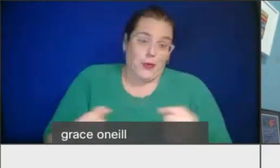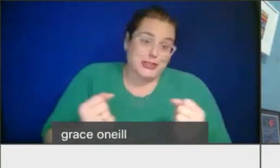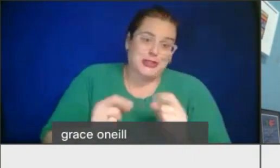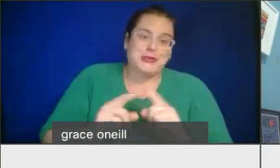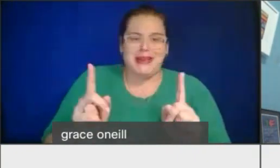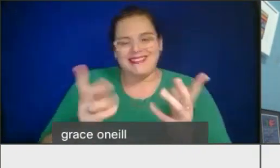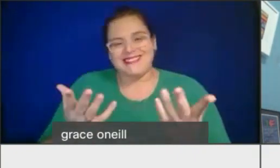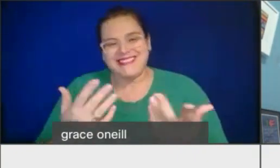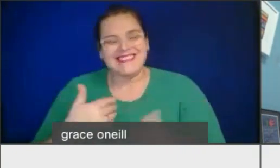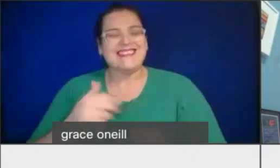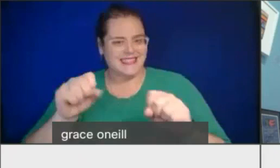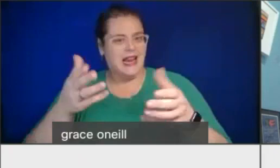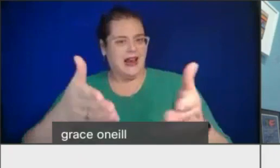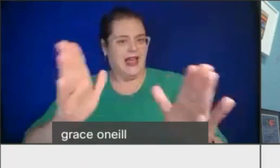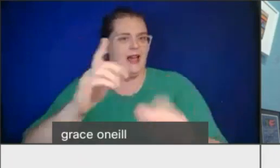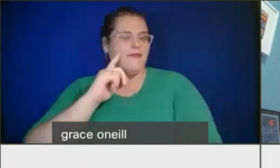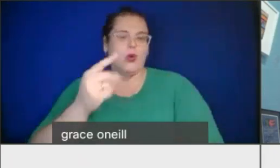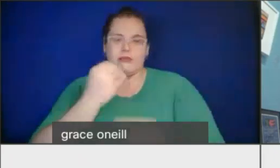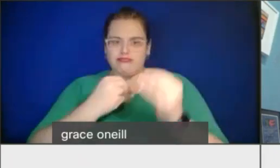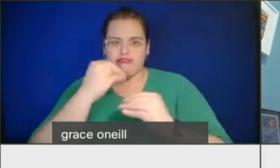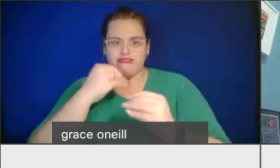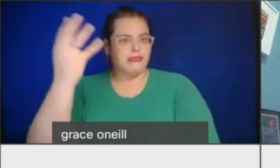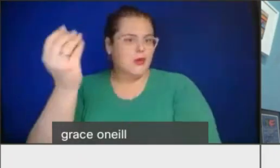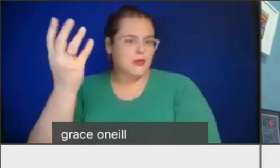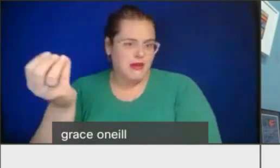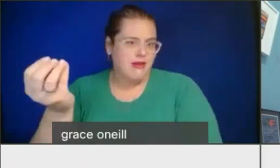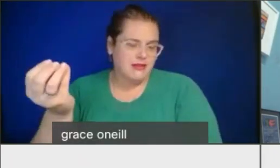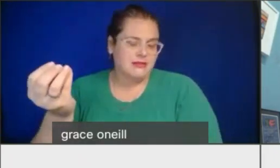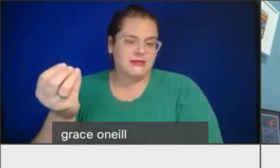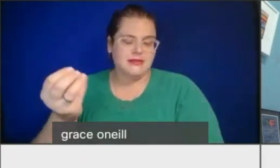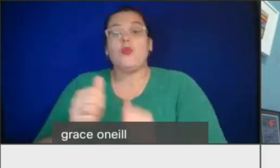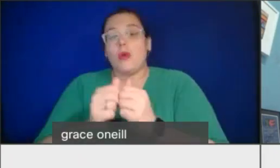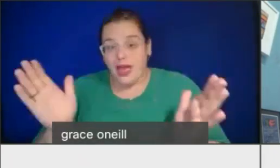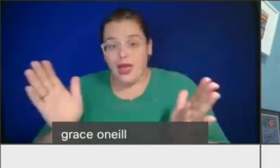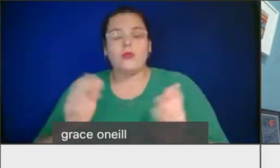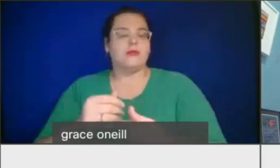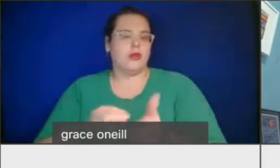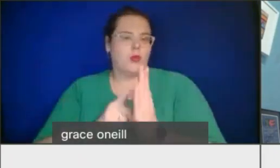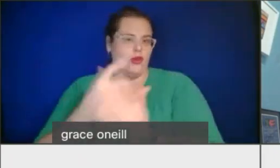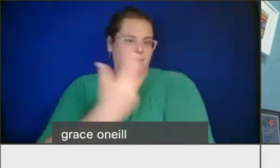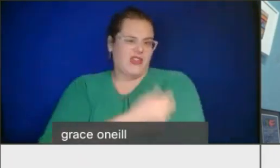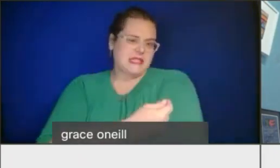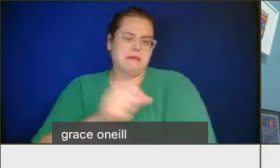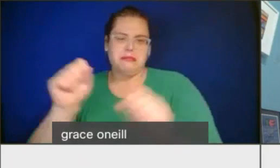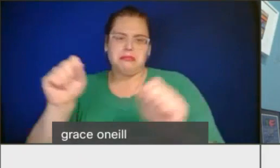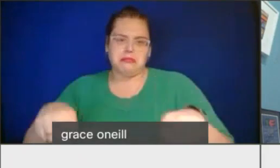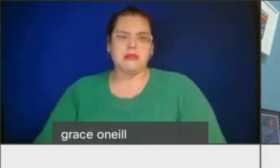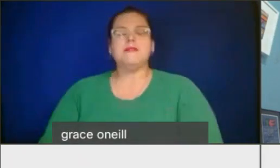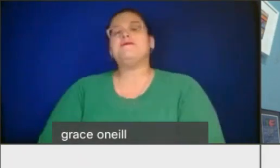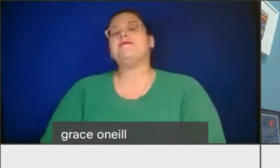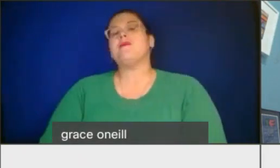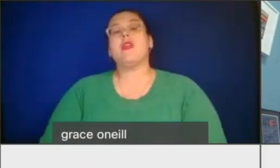they can allow for outdoor dining without the vaccination requirement. Proof of vaccination can